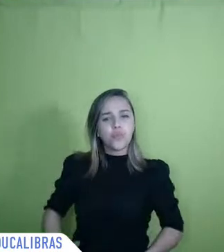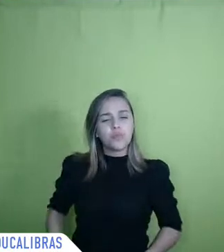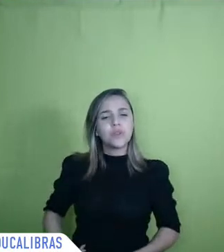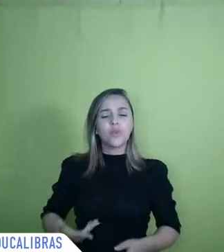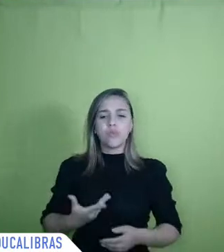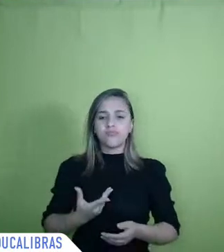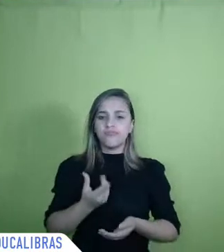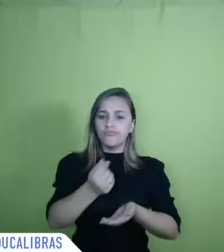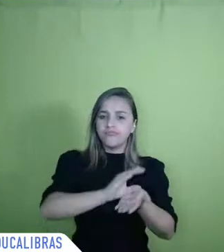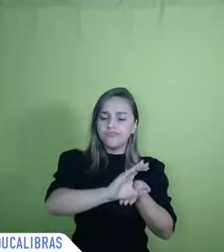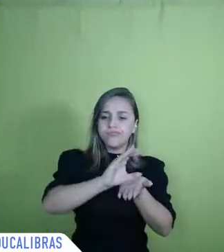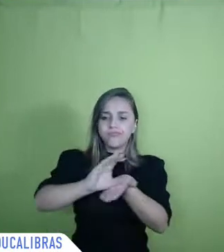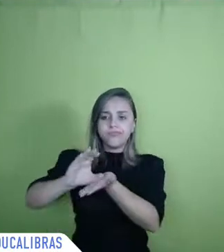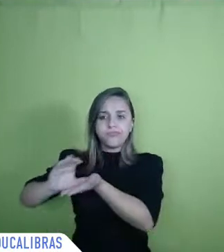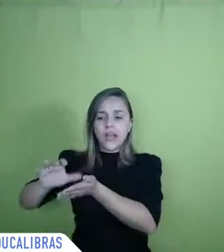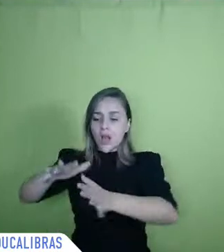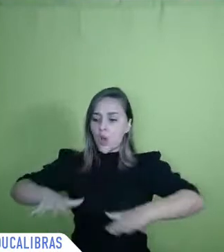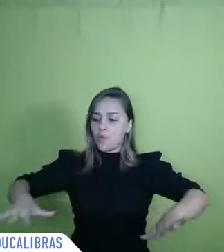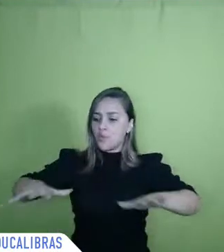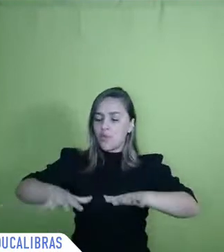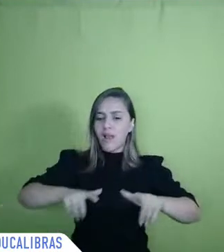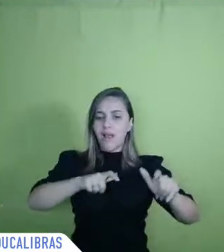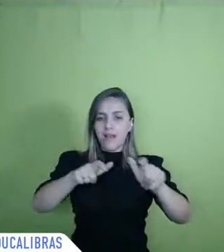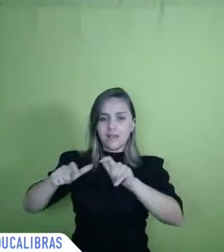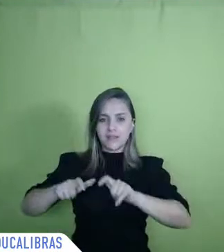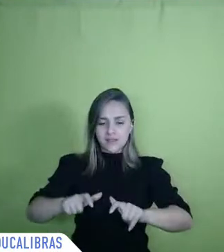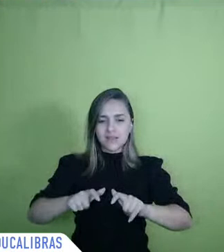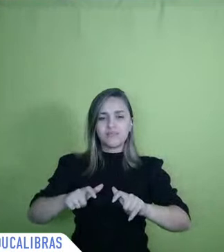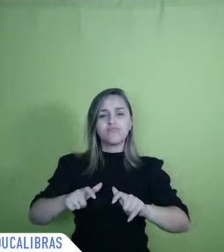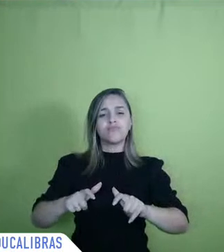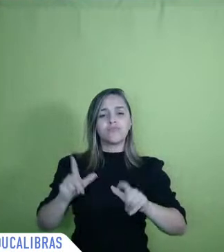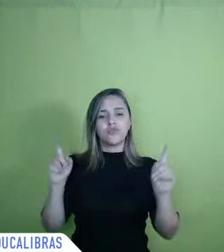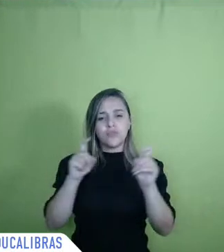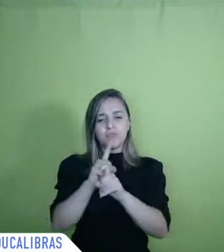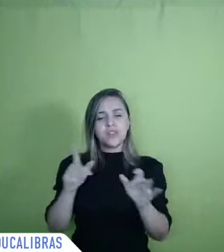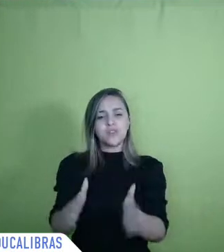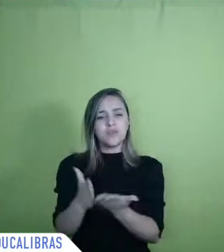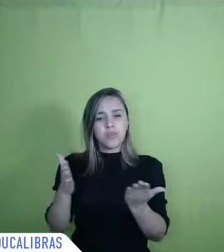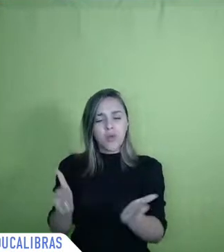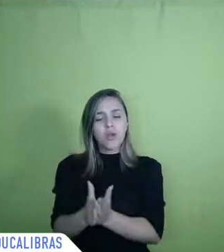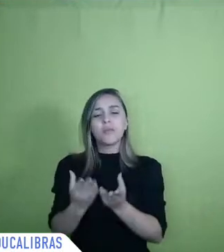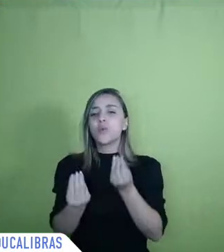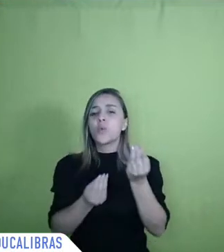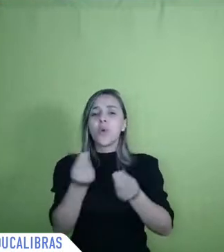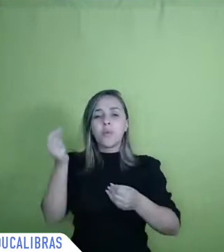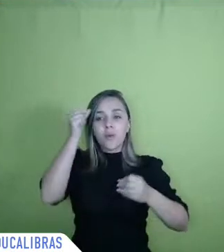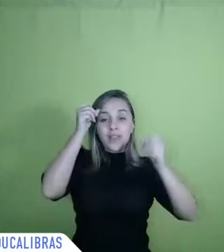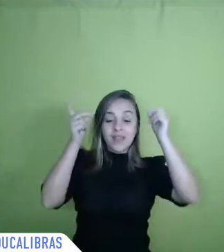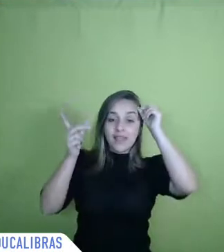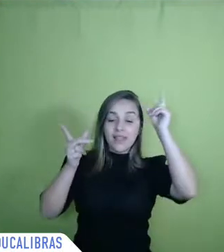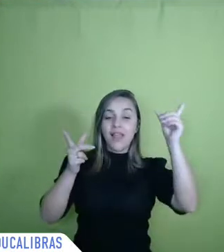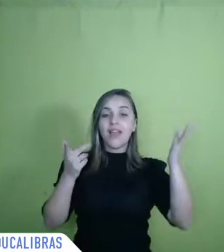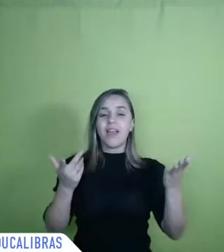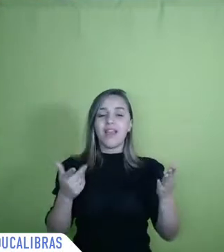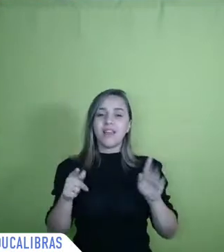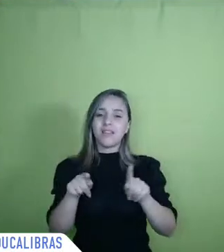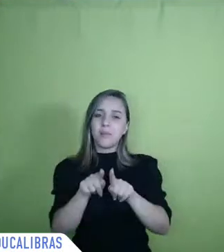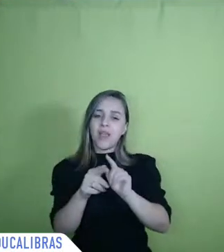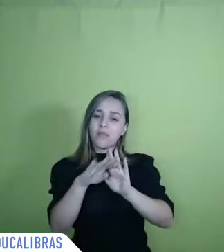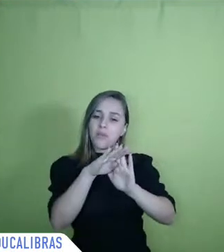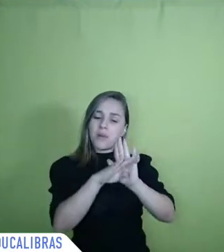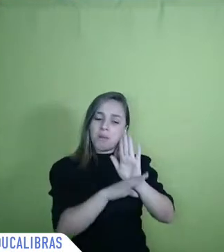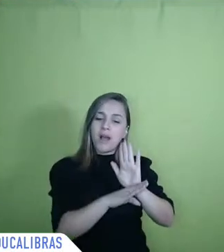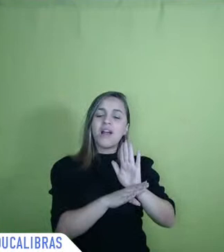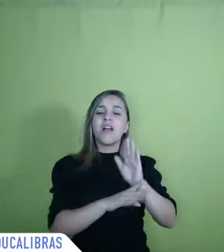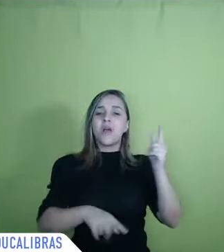accept not receiving some of the investment that could be done there? And what are the